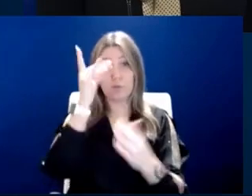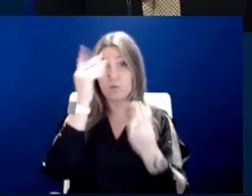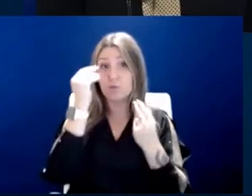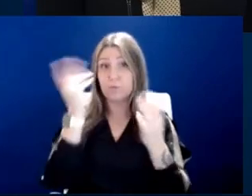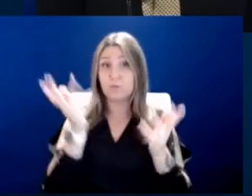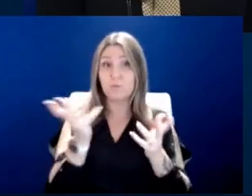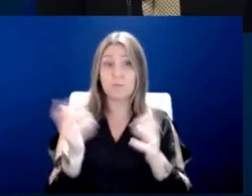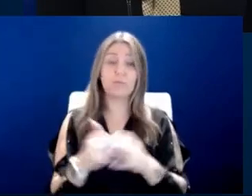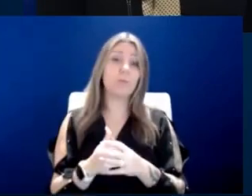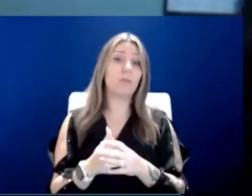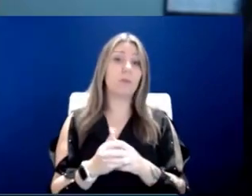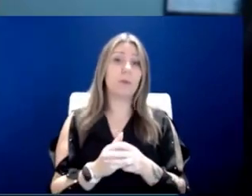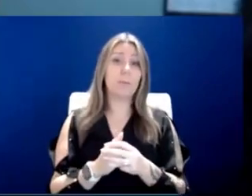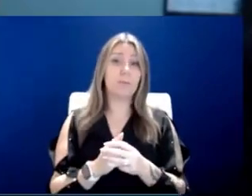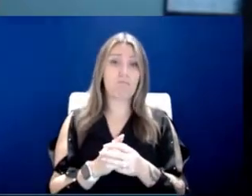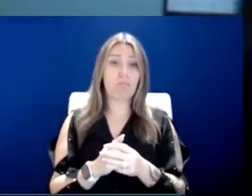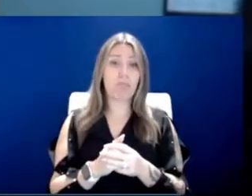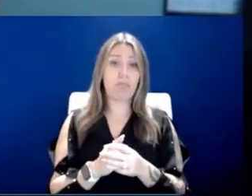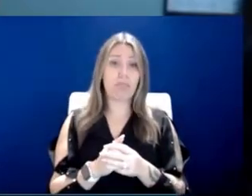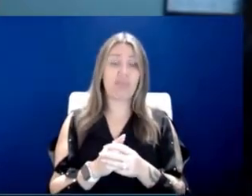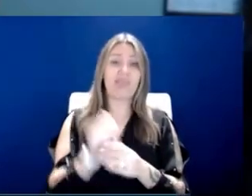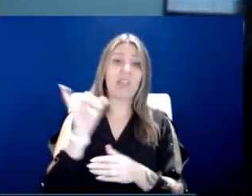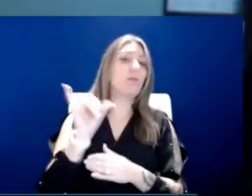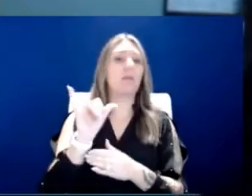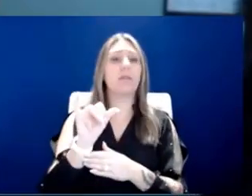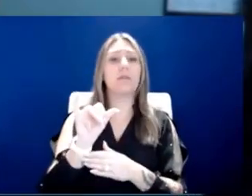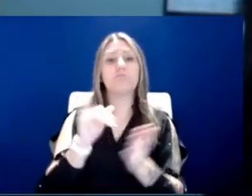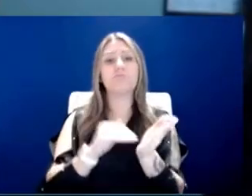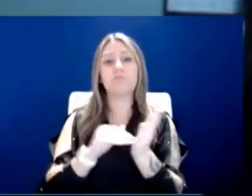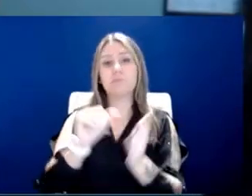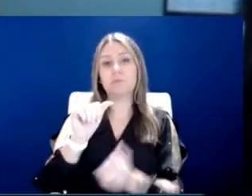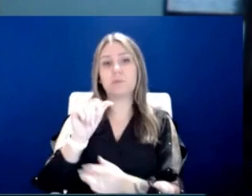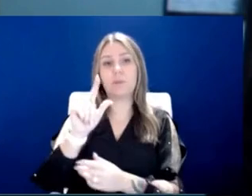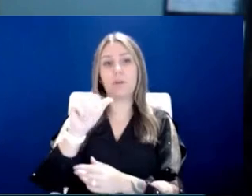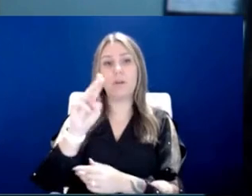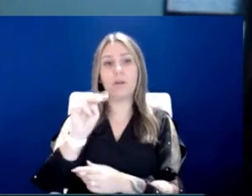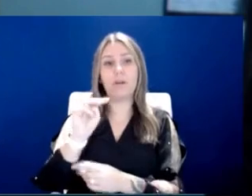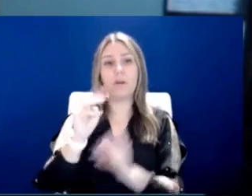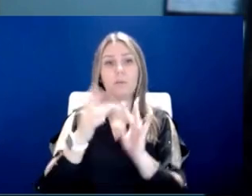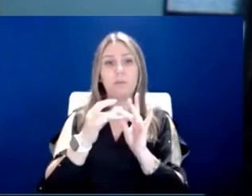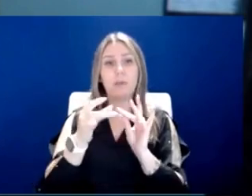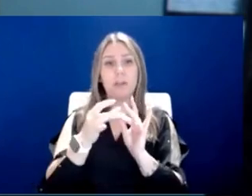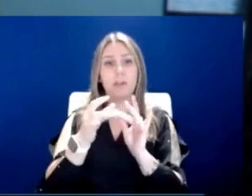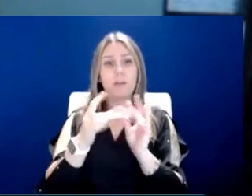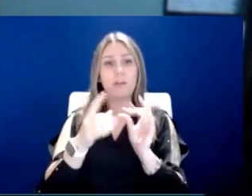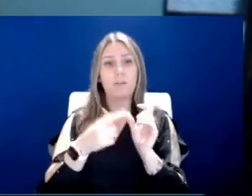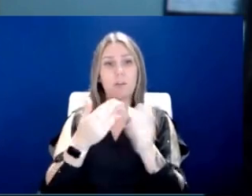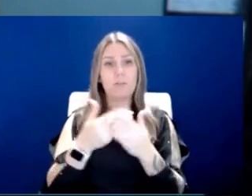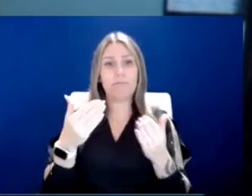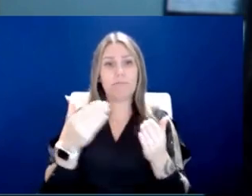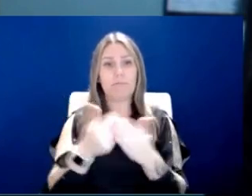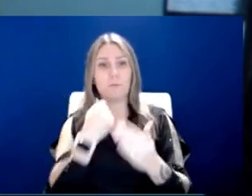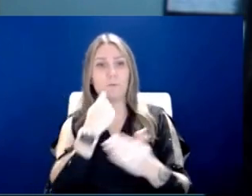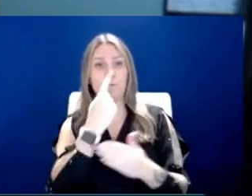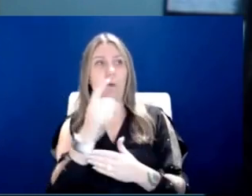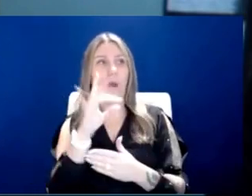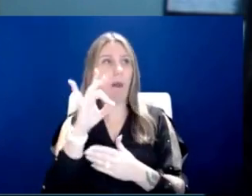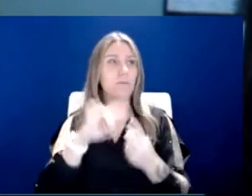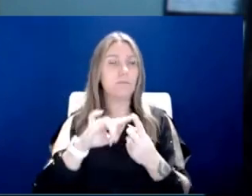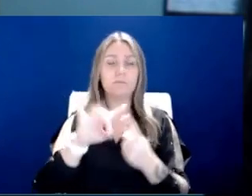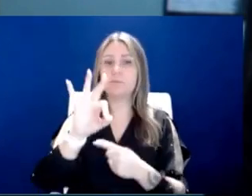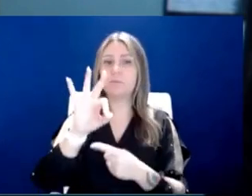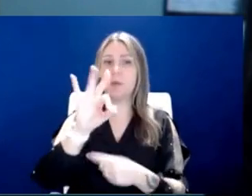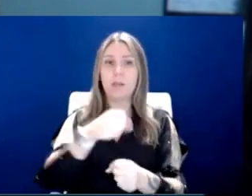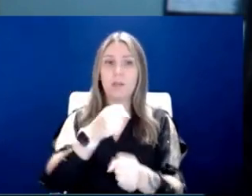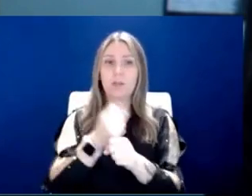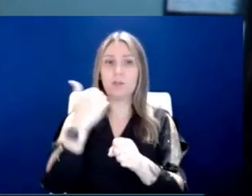Yeah, as Dr. Alm mentioned, I mean, the first thing I was told 8-9 years ago when I first started working